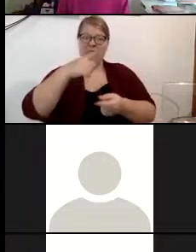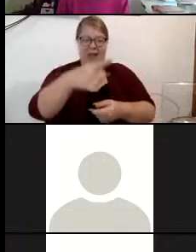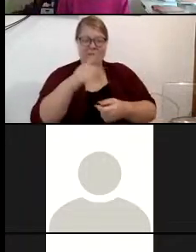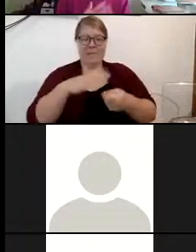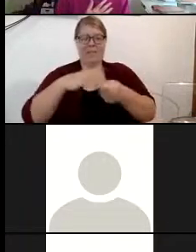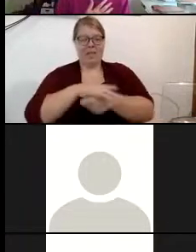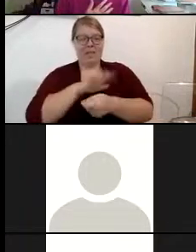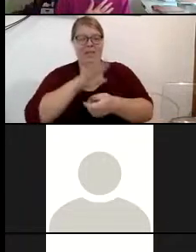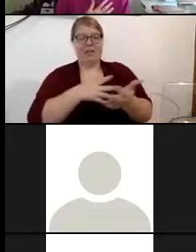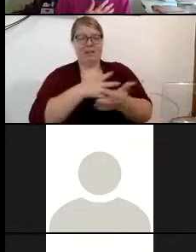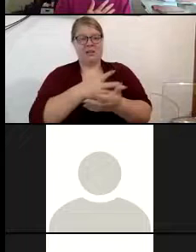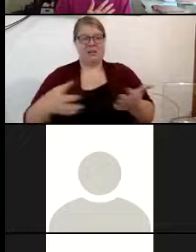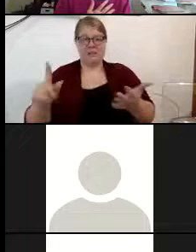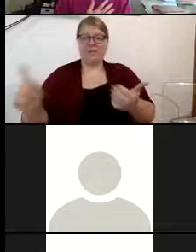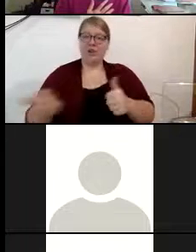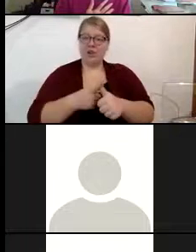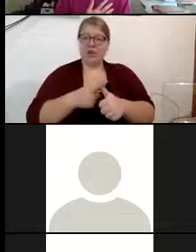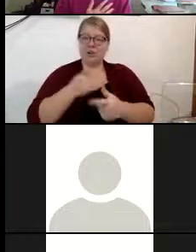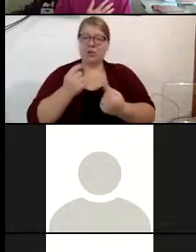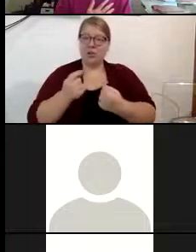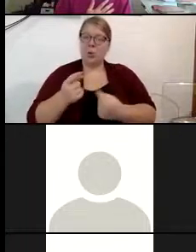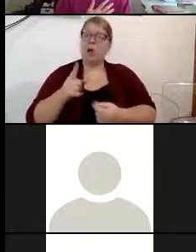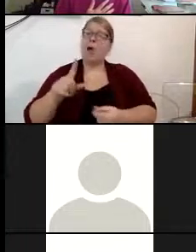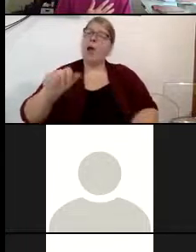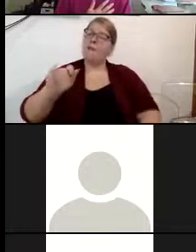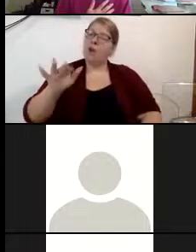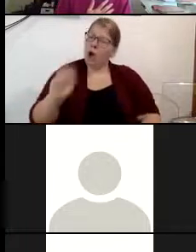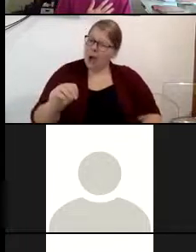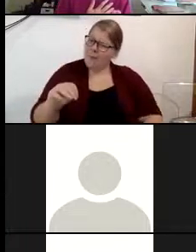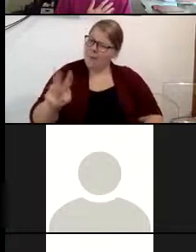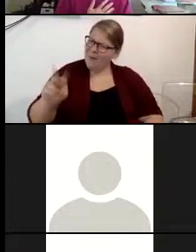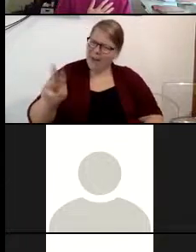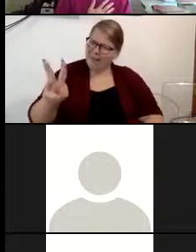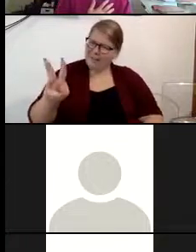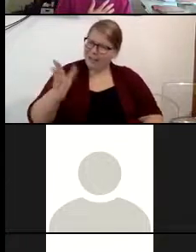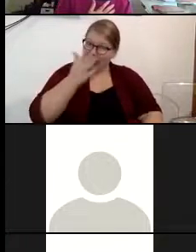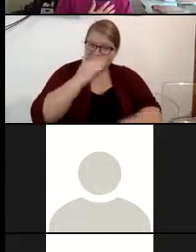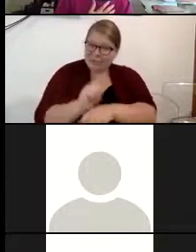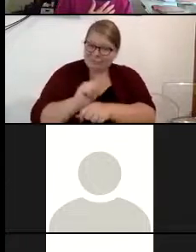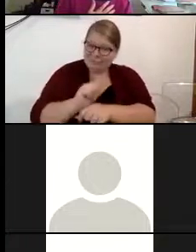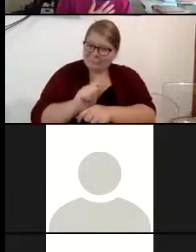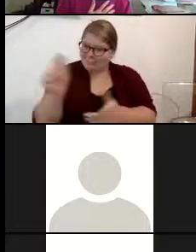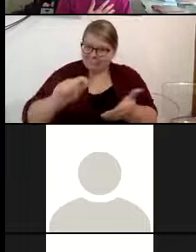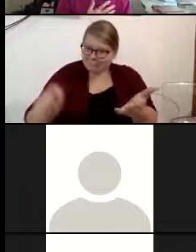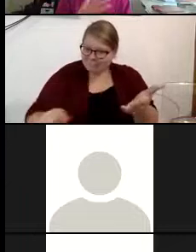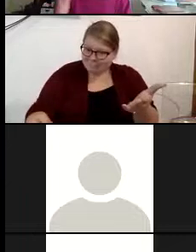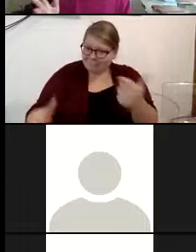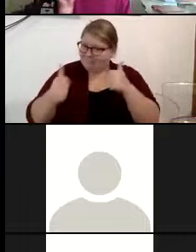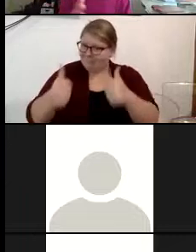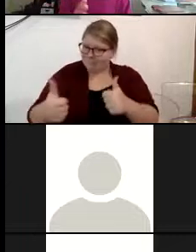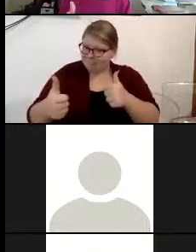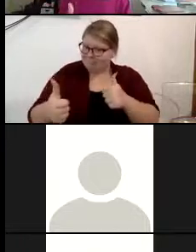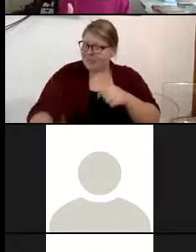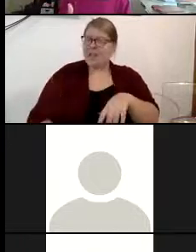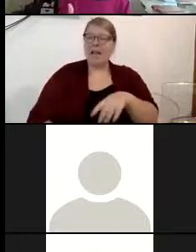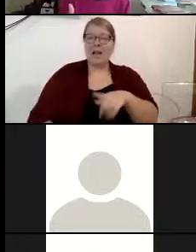completed assignment is we affirm, wow, you did a really great job. Looks like